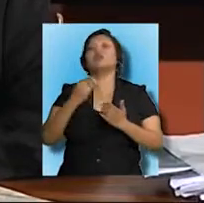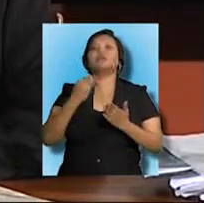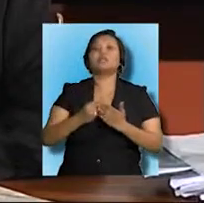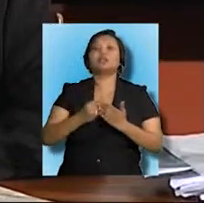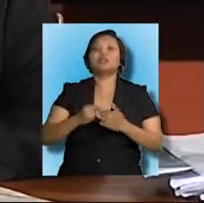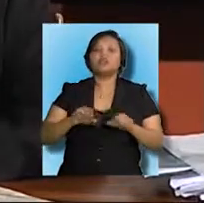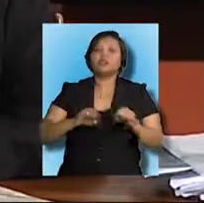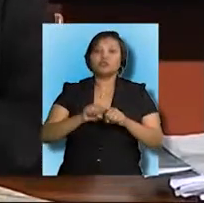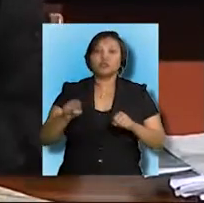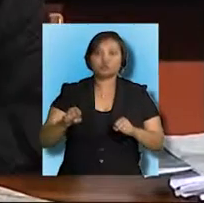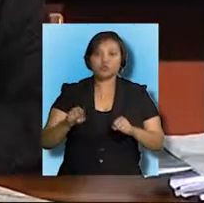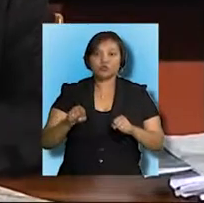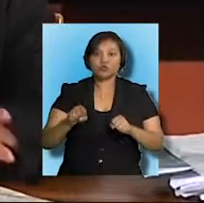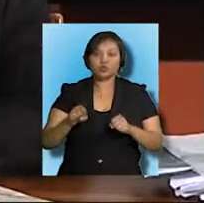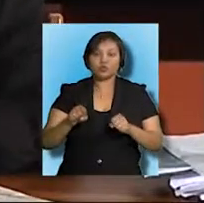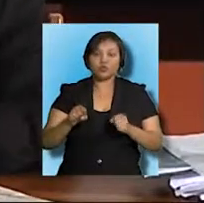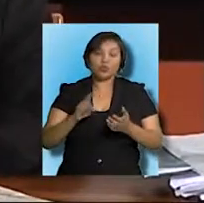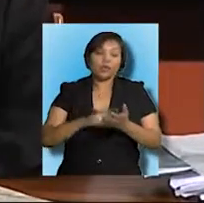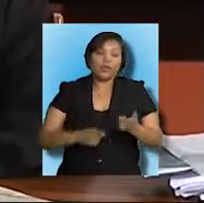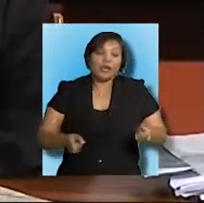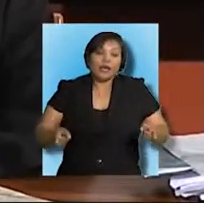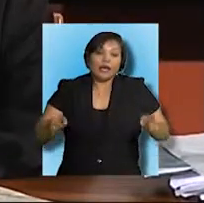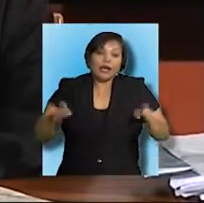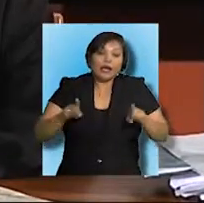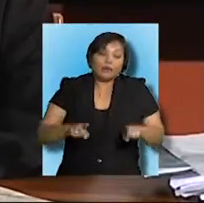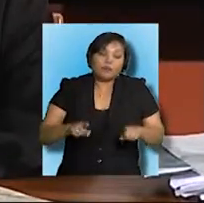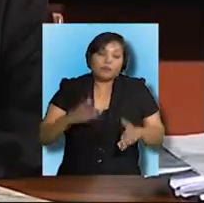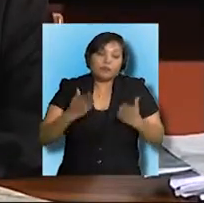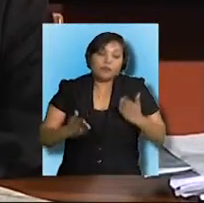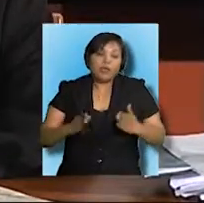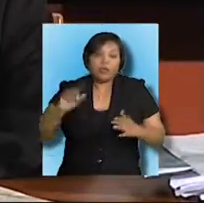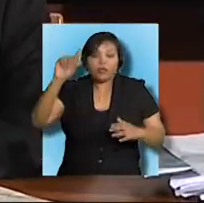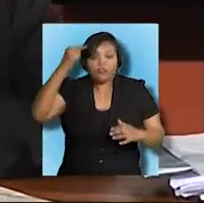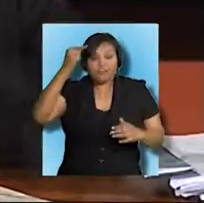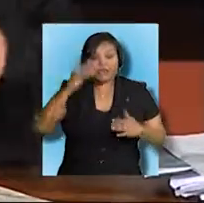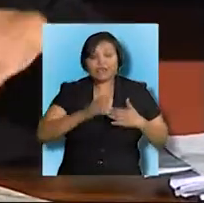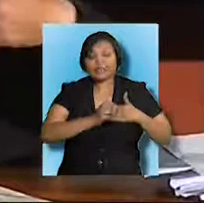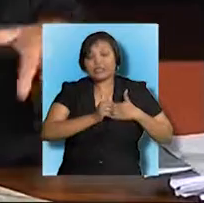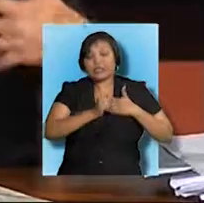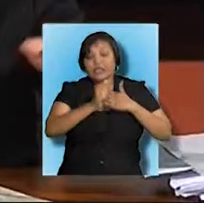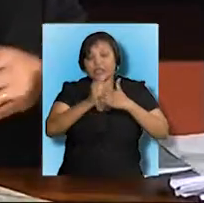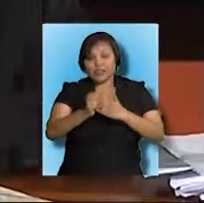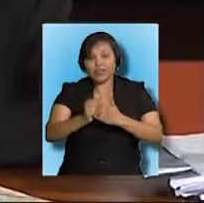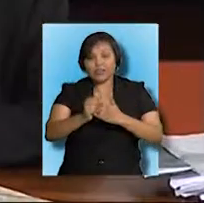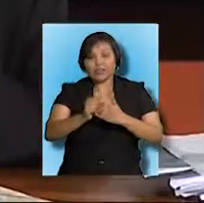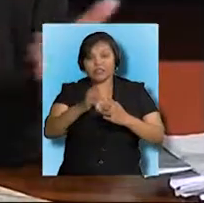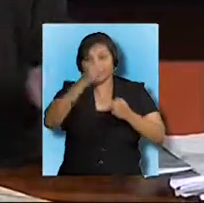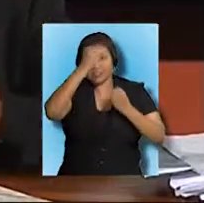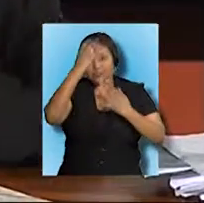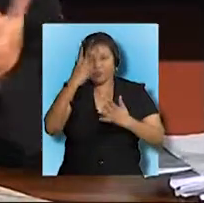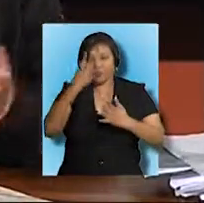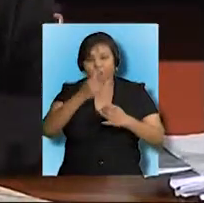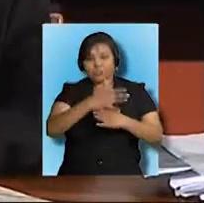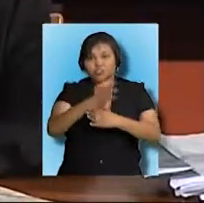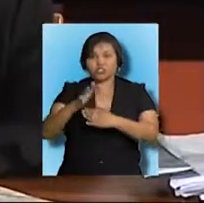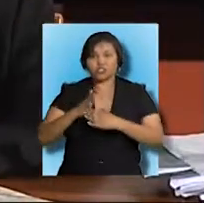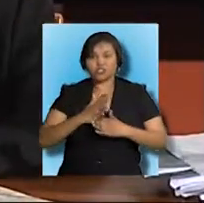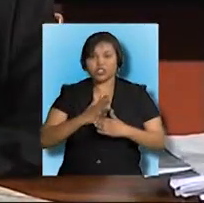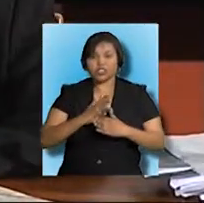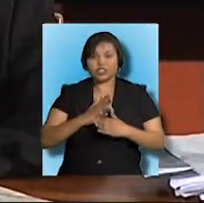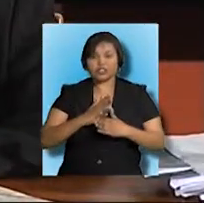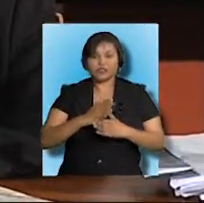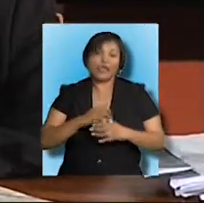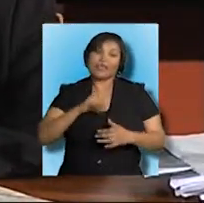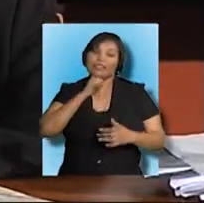bodies completely undermines their ability, or significantly undermines their ability to contribute to diversity, because if they're being influenced by the government, then that's the opposite